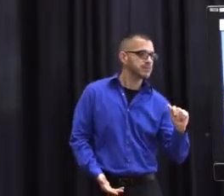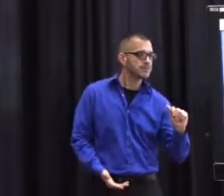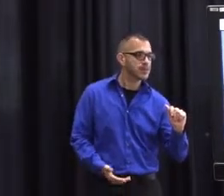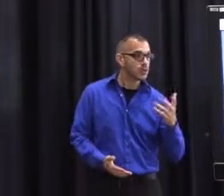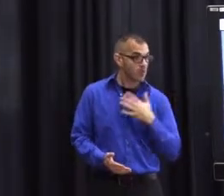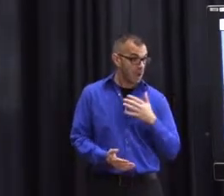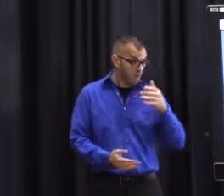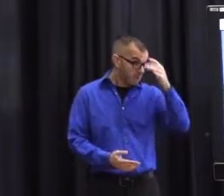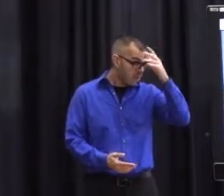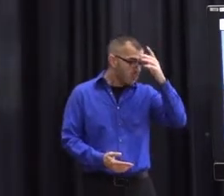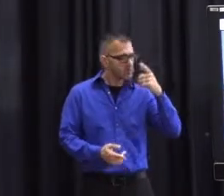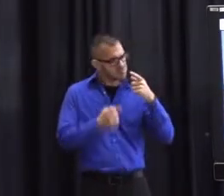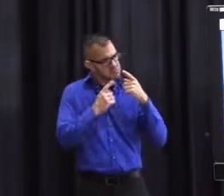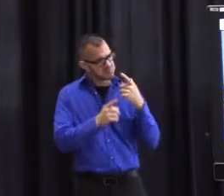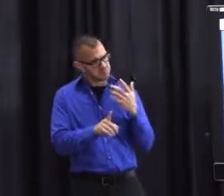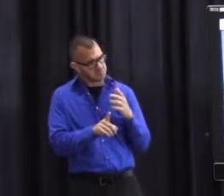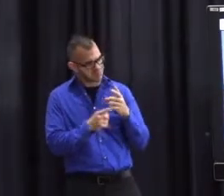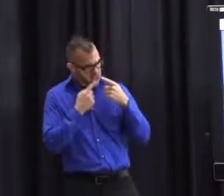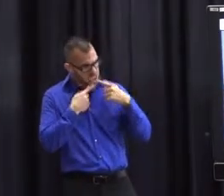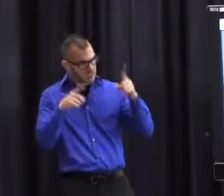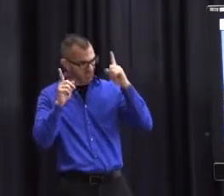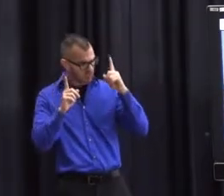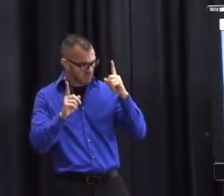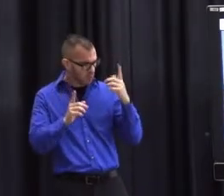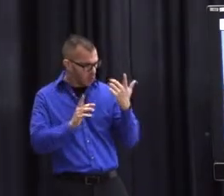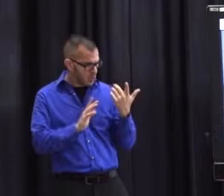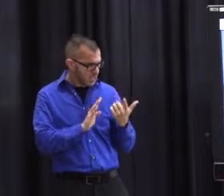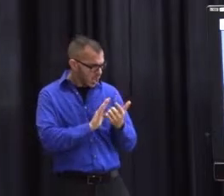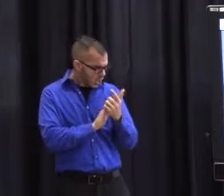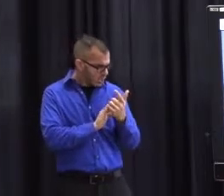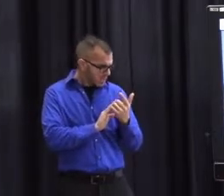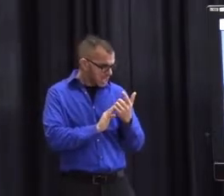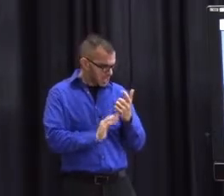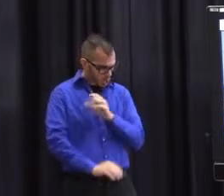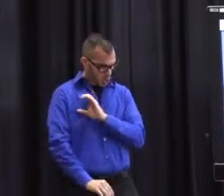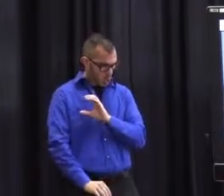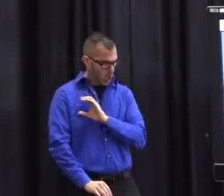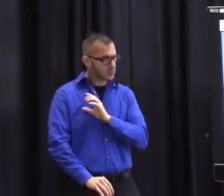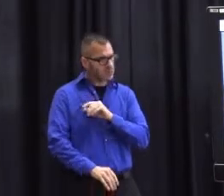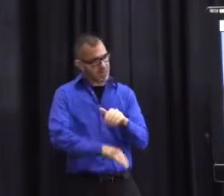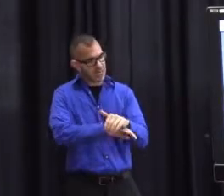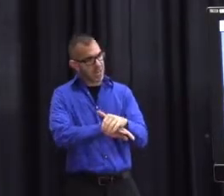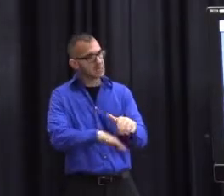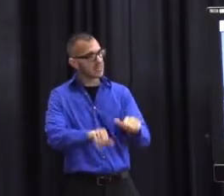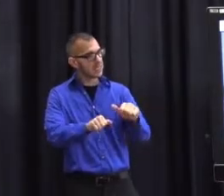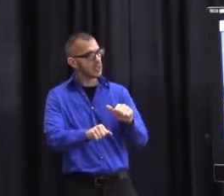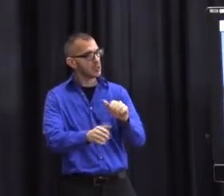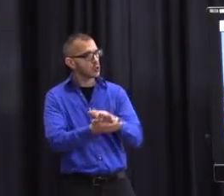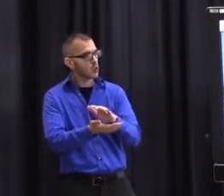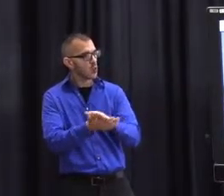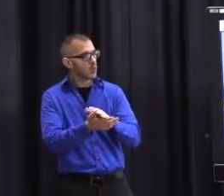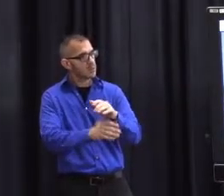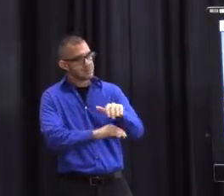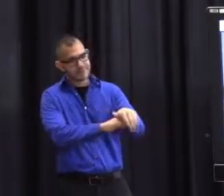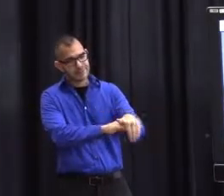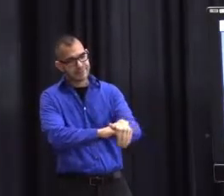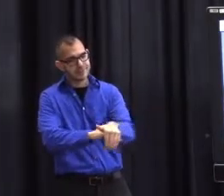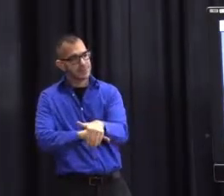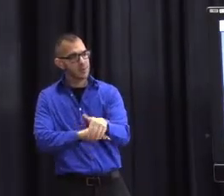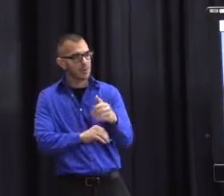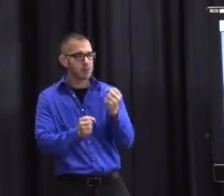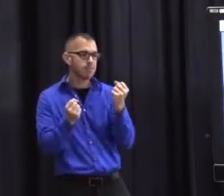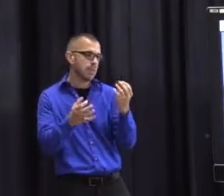had a very successful career in law enforcement and went to school at night for many years.